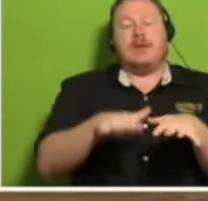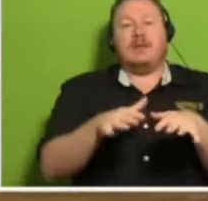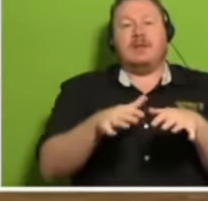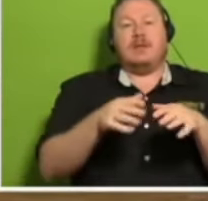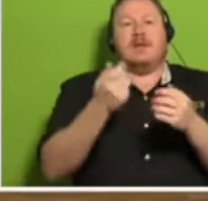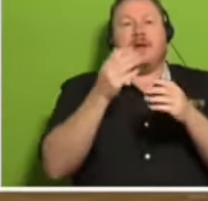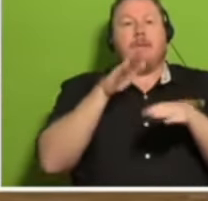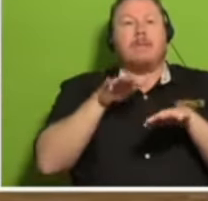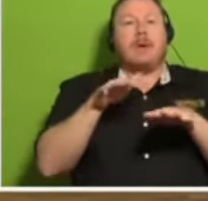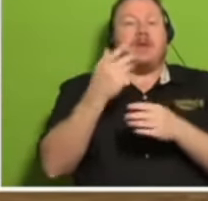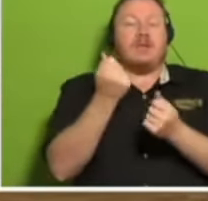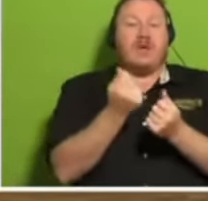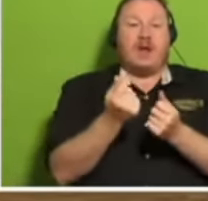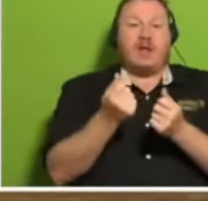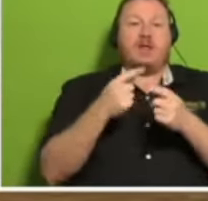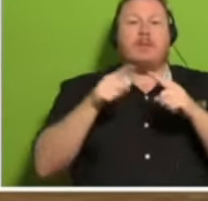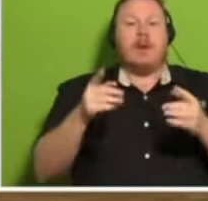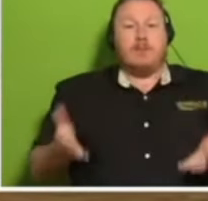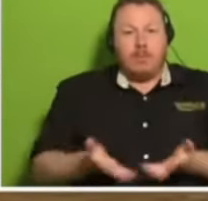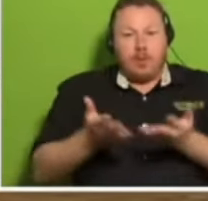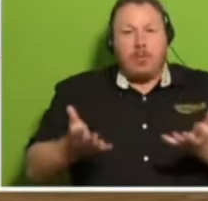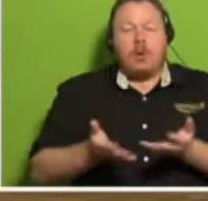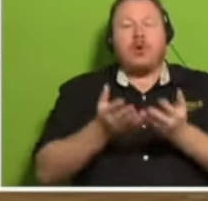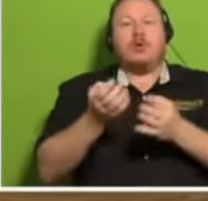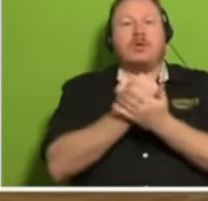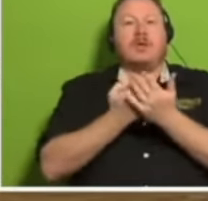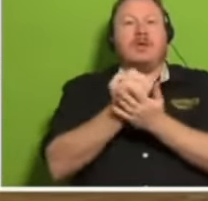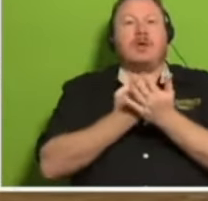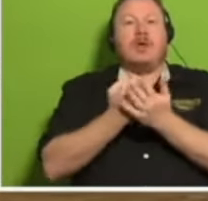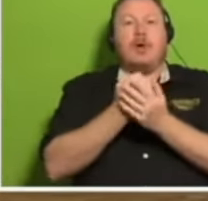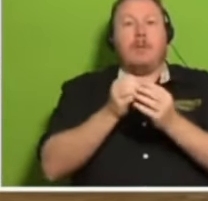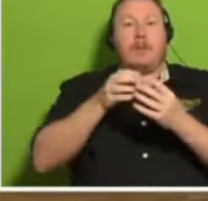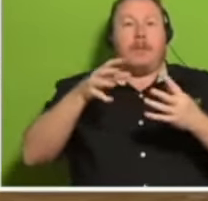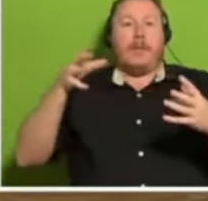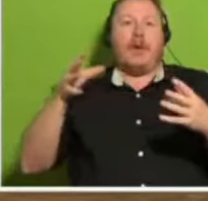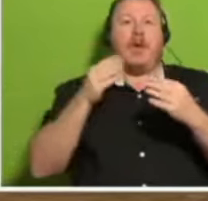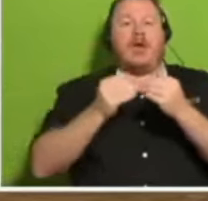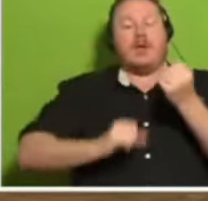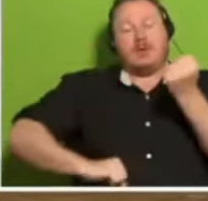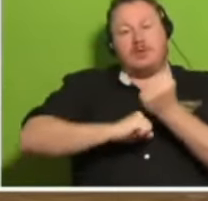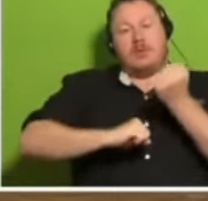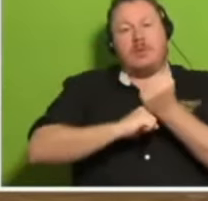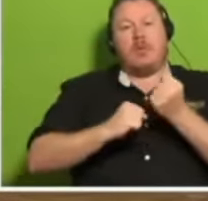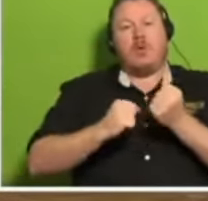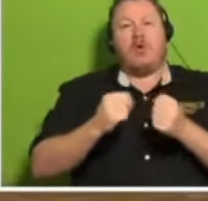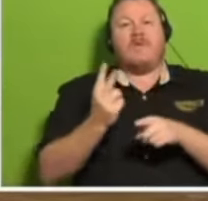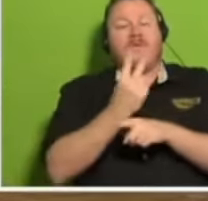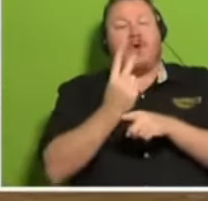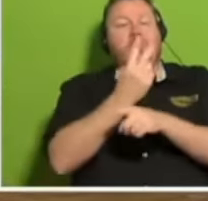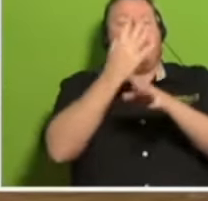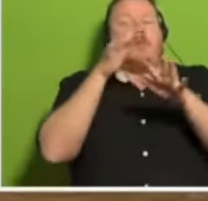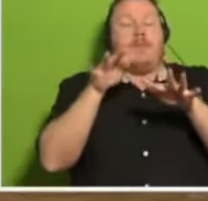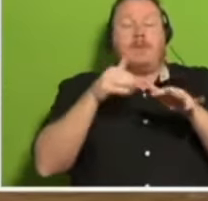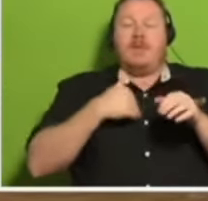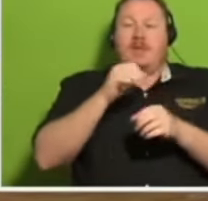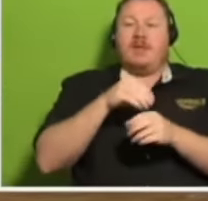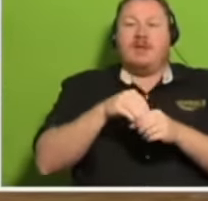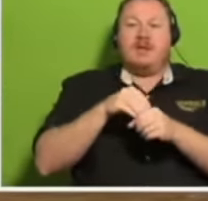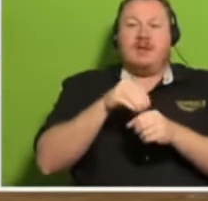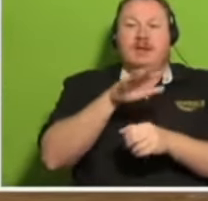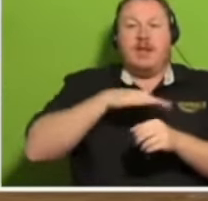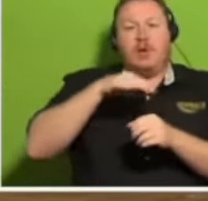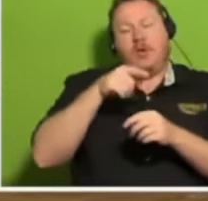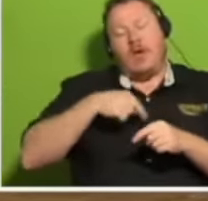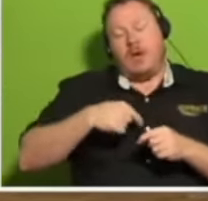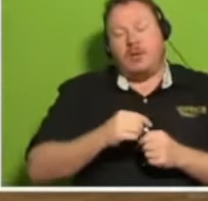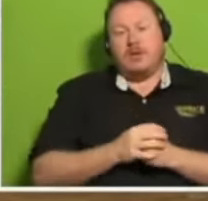finances while ensuring that we promote economic growth and support the most vulnerable members of our society. The